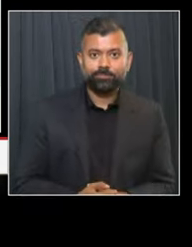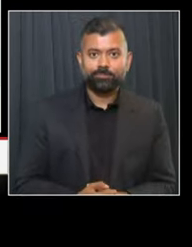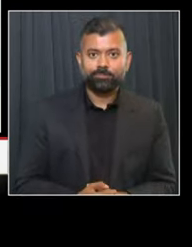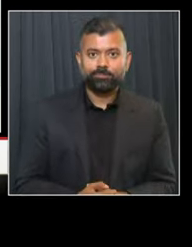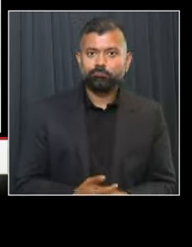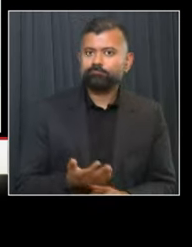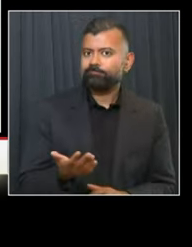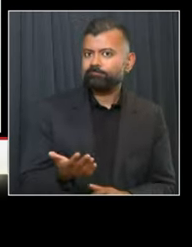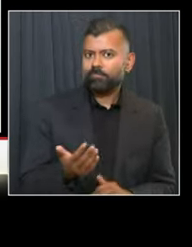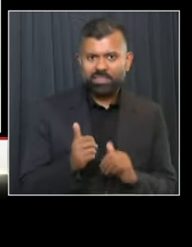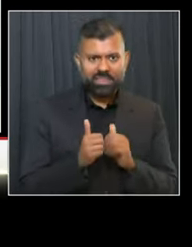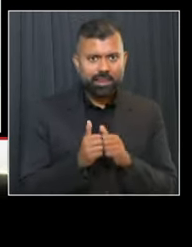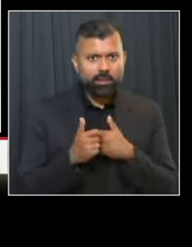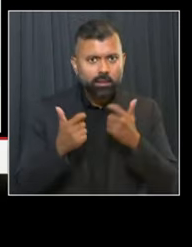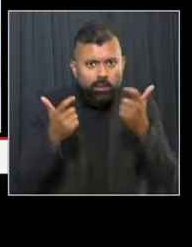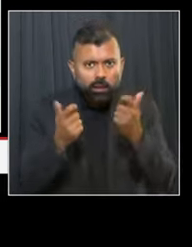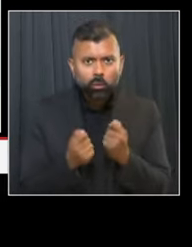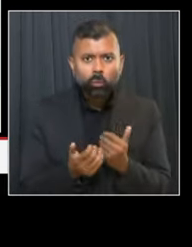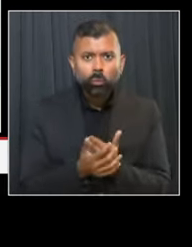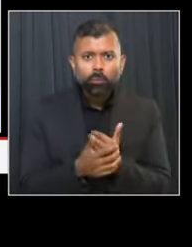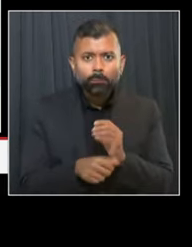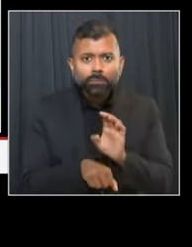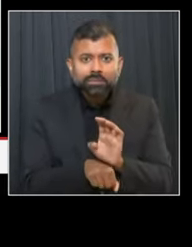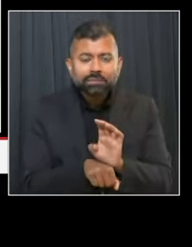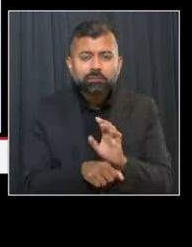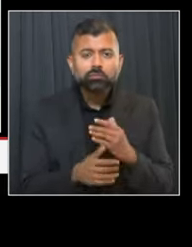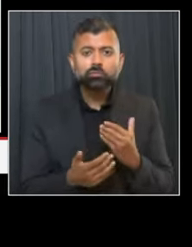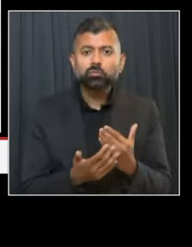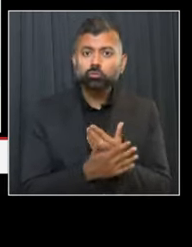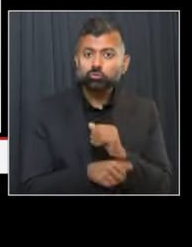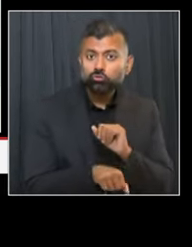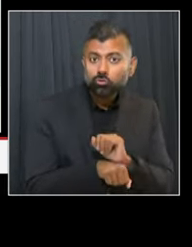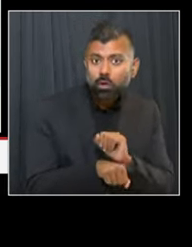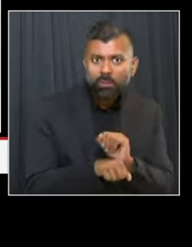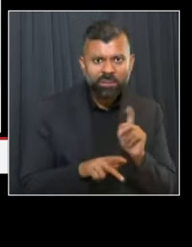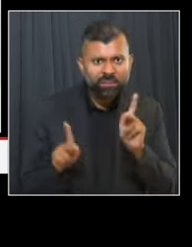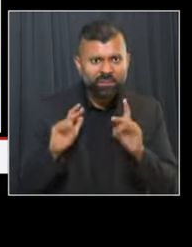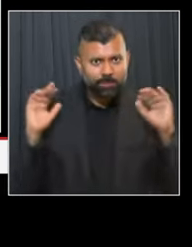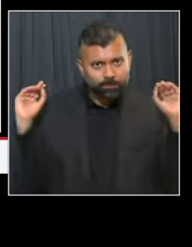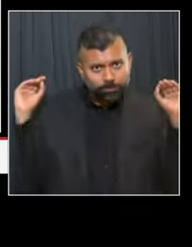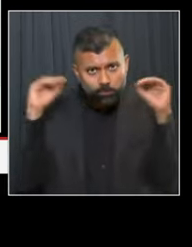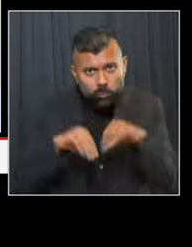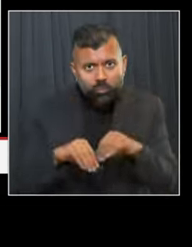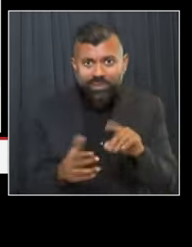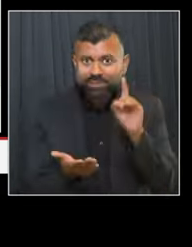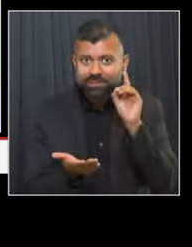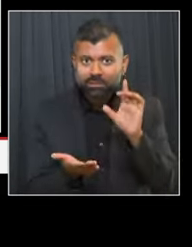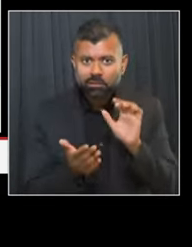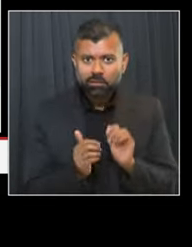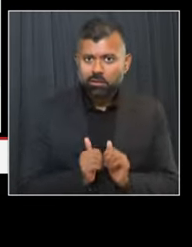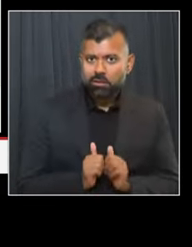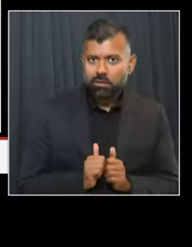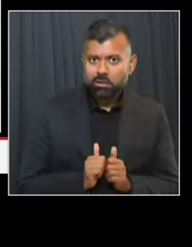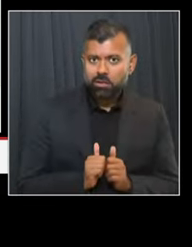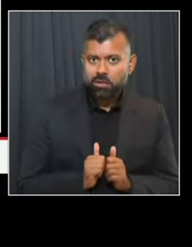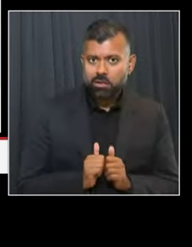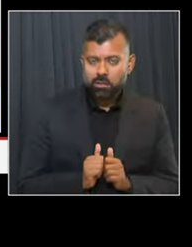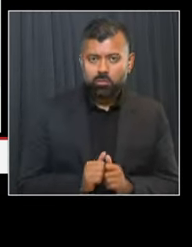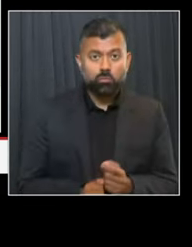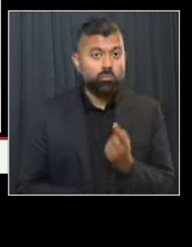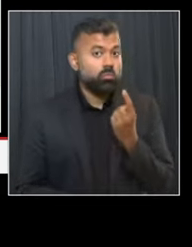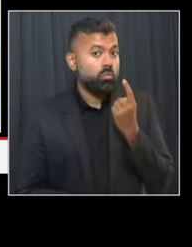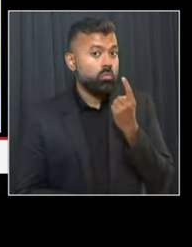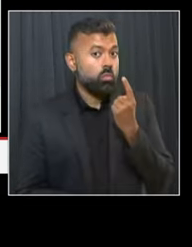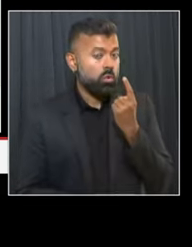jobs, people to the District of Columbia. So a big tenet of our growth strategies is to double down on